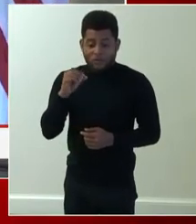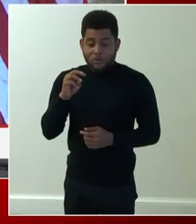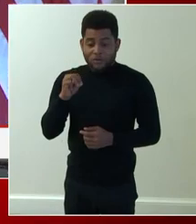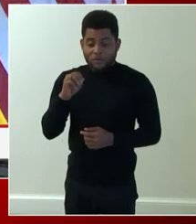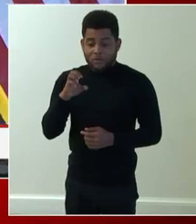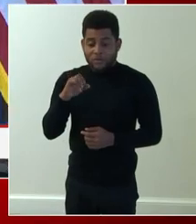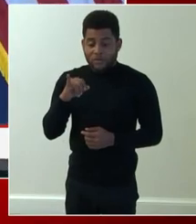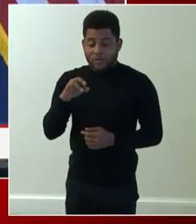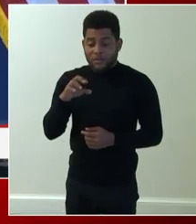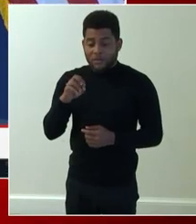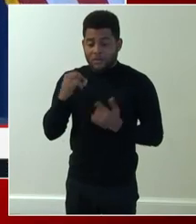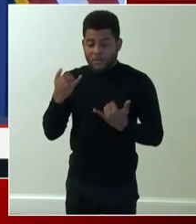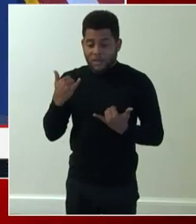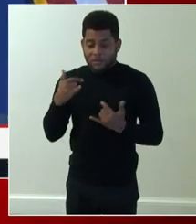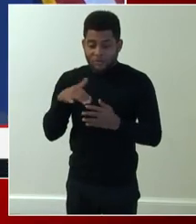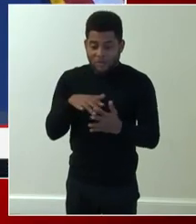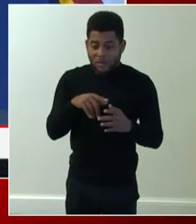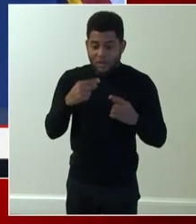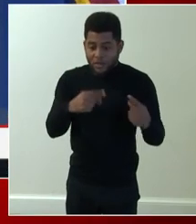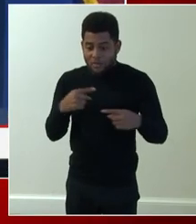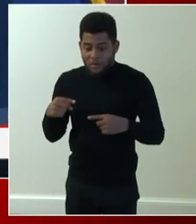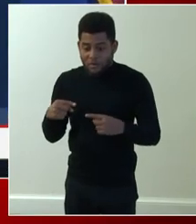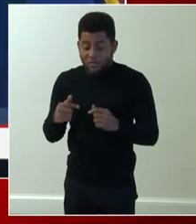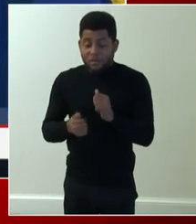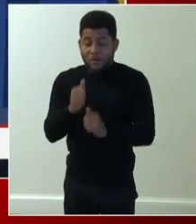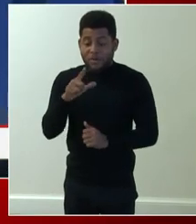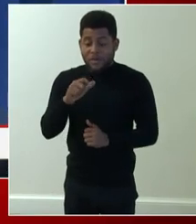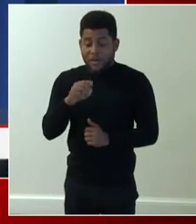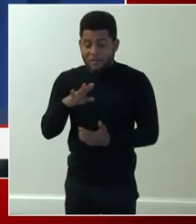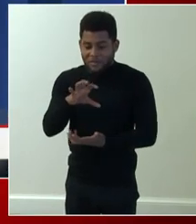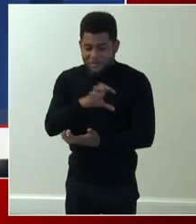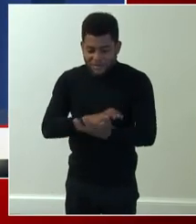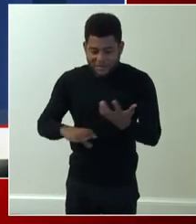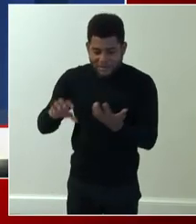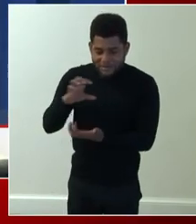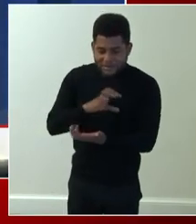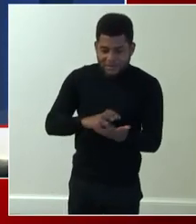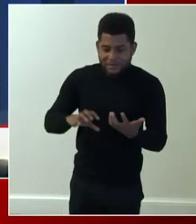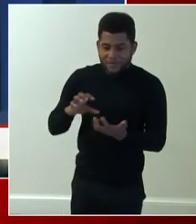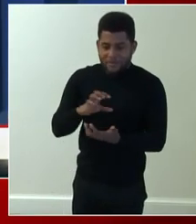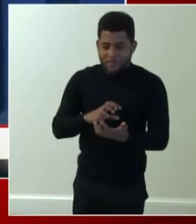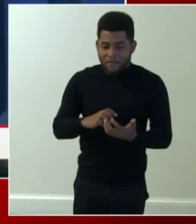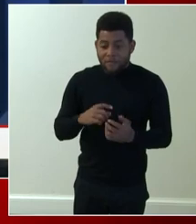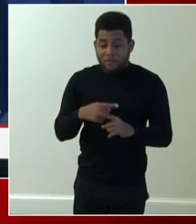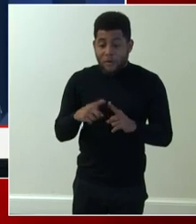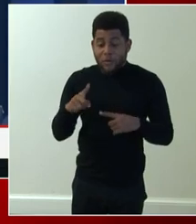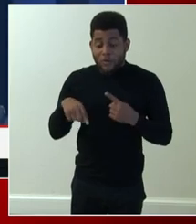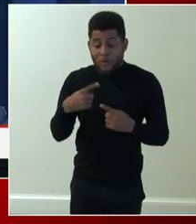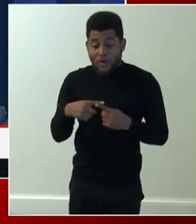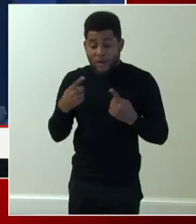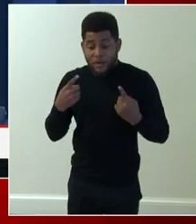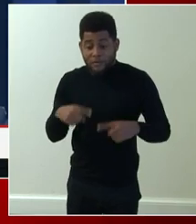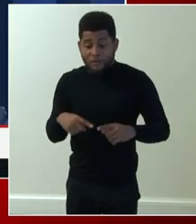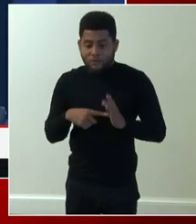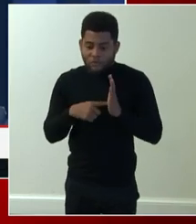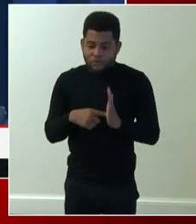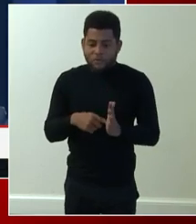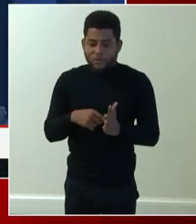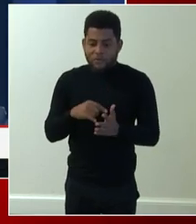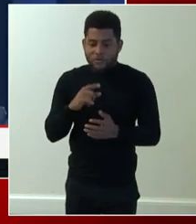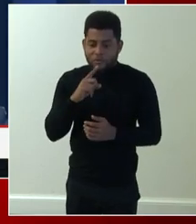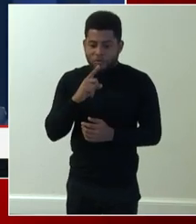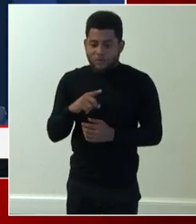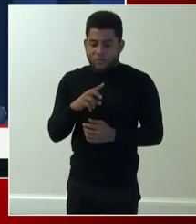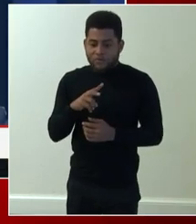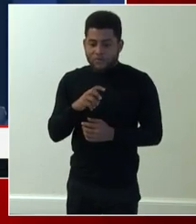that have been done are mostly in the lab, so it's kind of mixing blood in a petri dish. But what that is showing is that the Pfizer and the